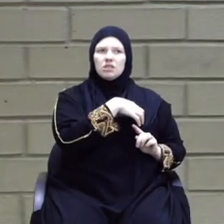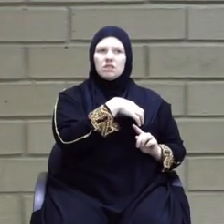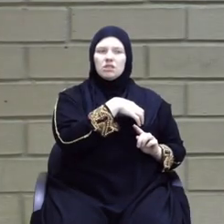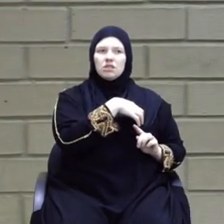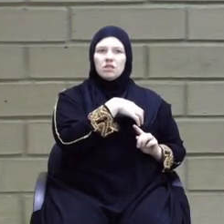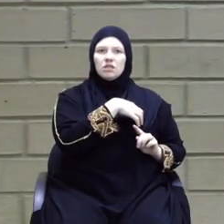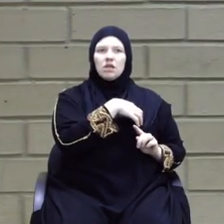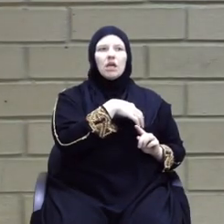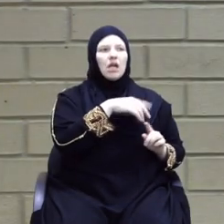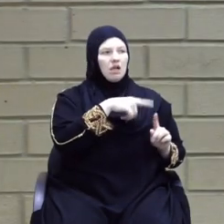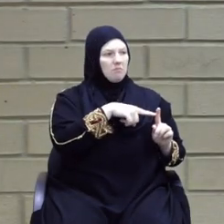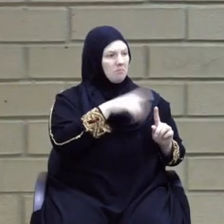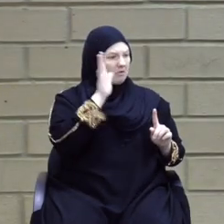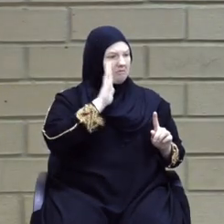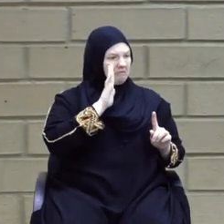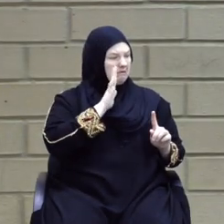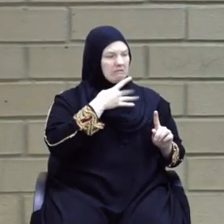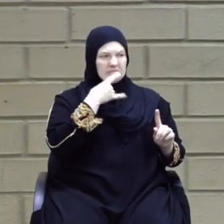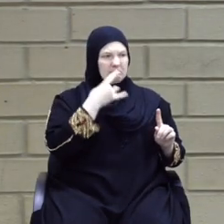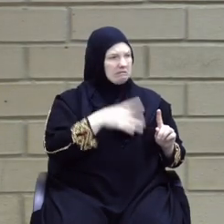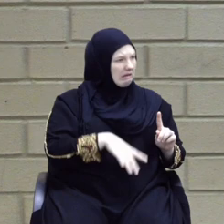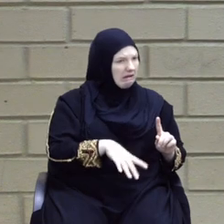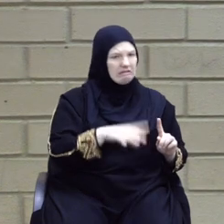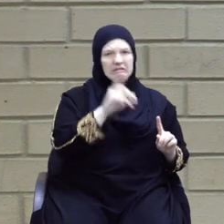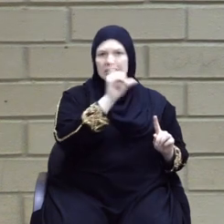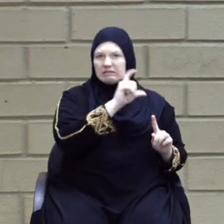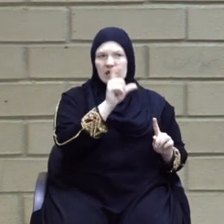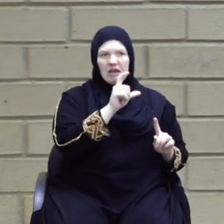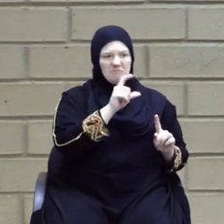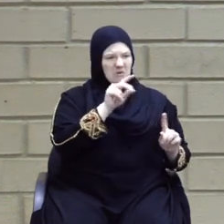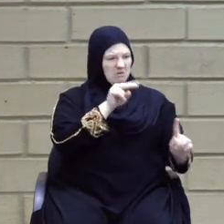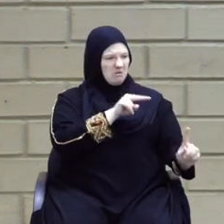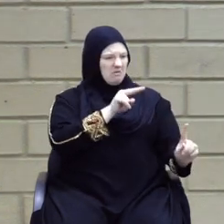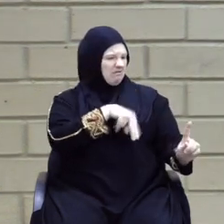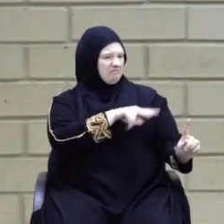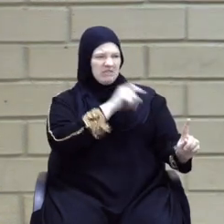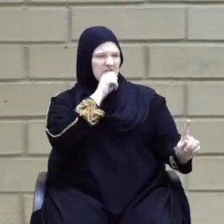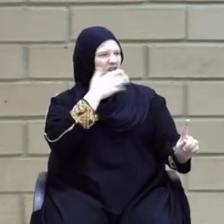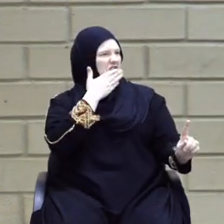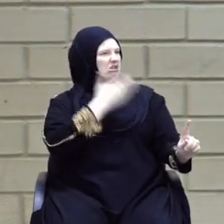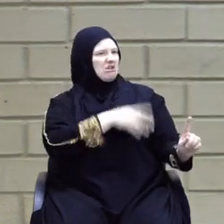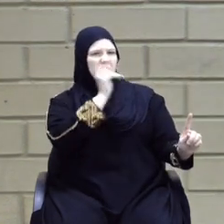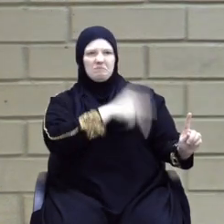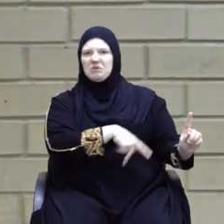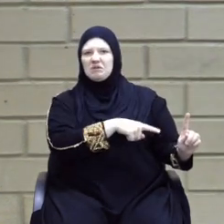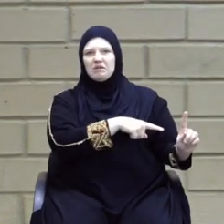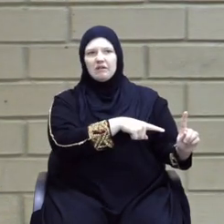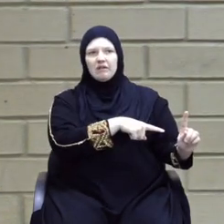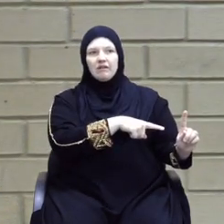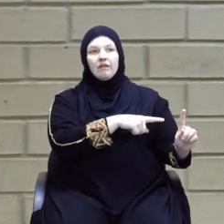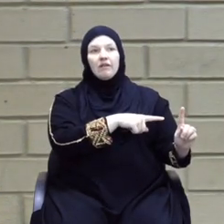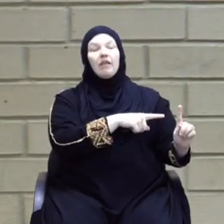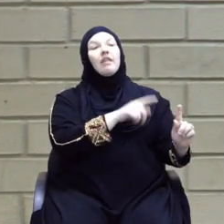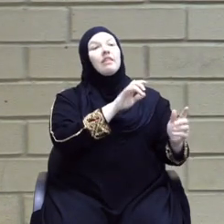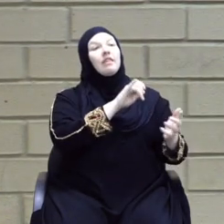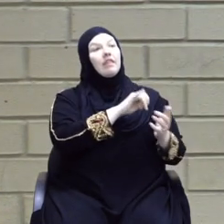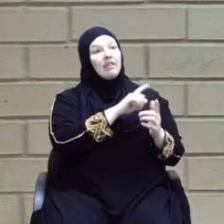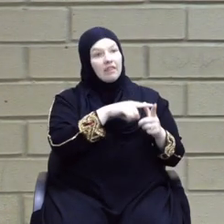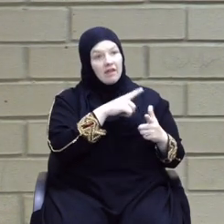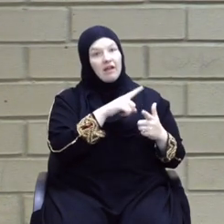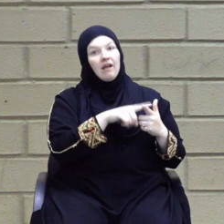demonizing Islam and dehumanizing Muslims became a profitable trade, a profitable business.